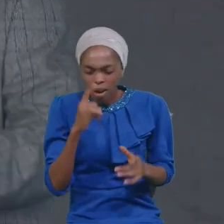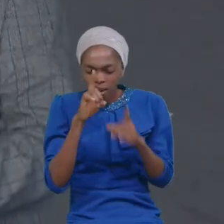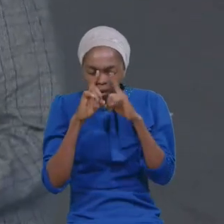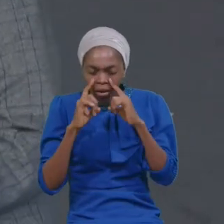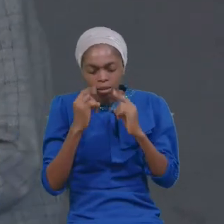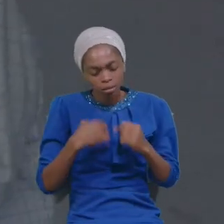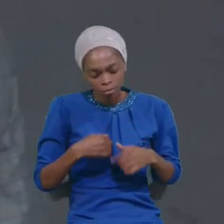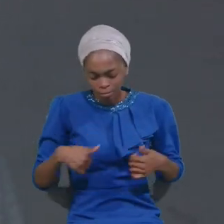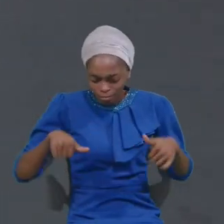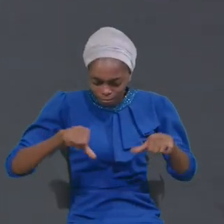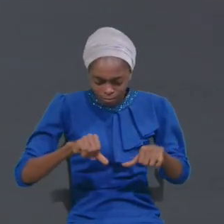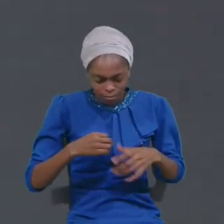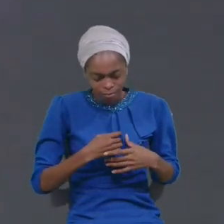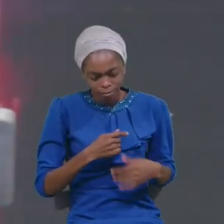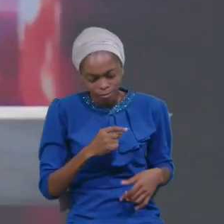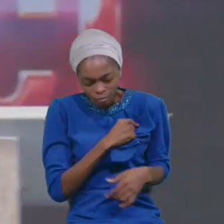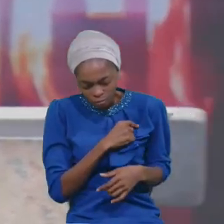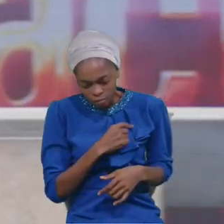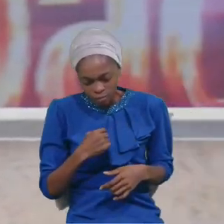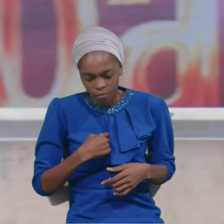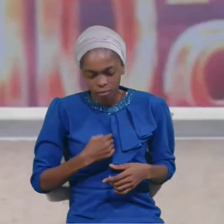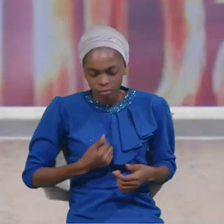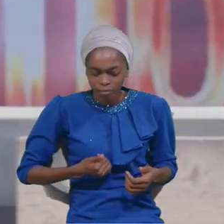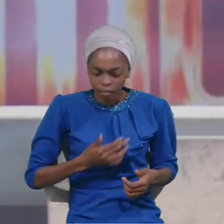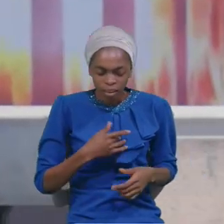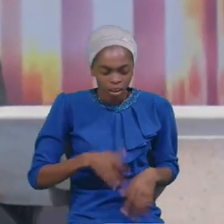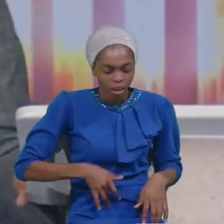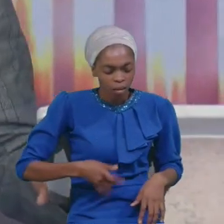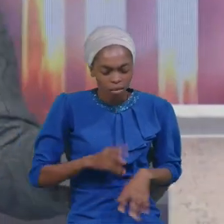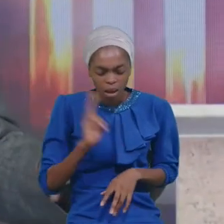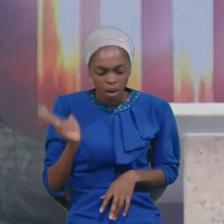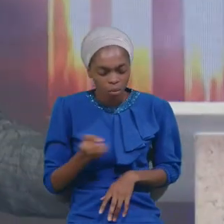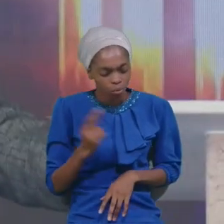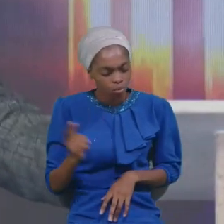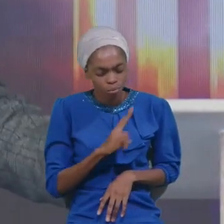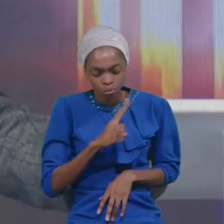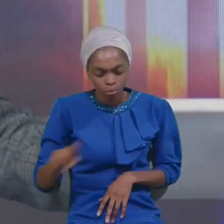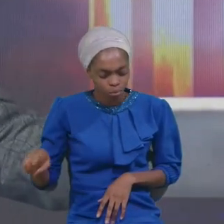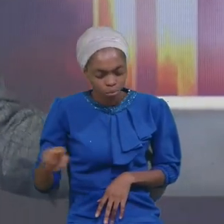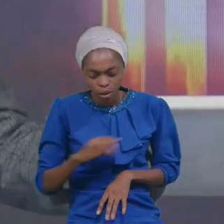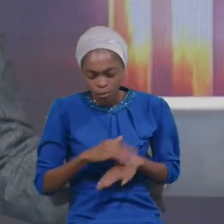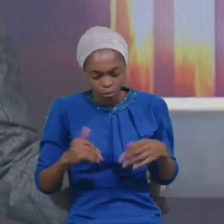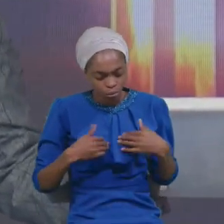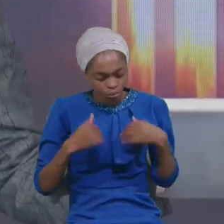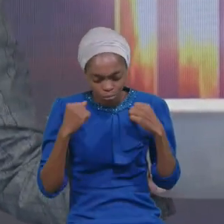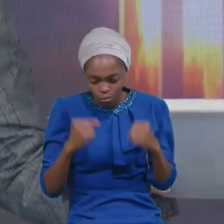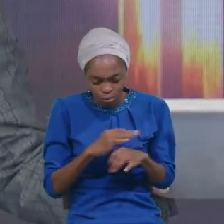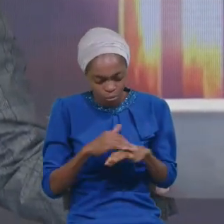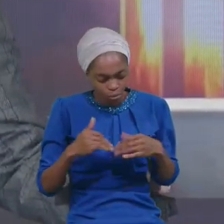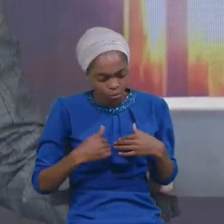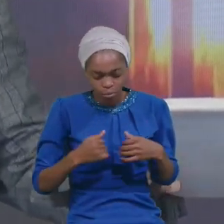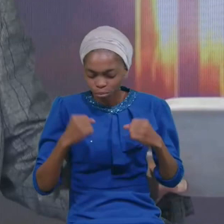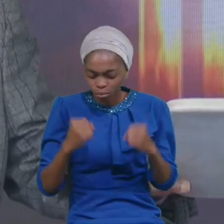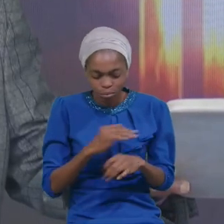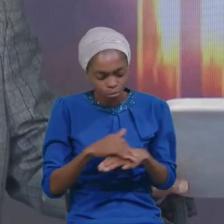I don't have any power, any strength. I don't have any good character. It says, have you ever heard of Calvary